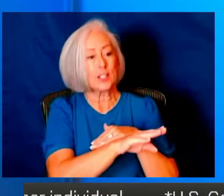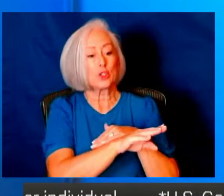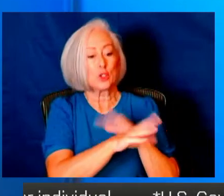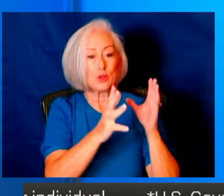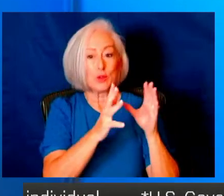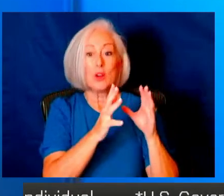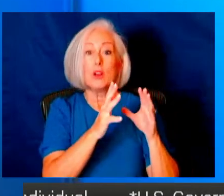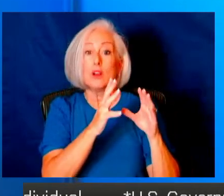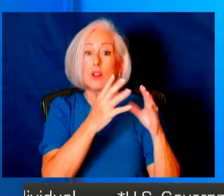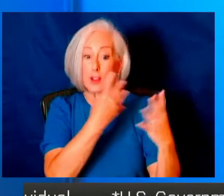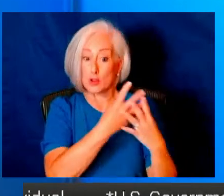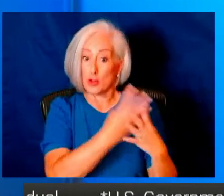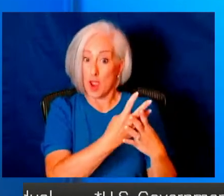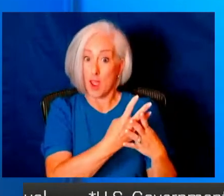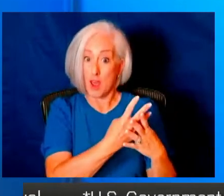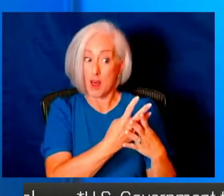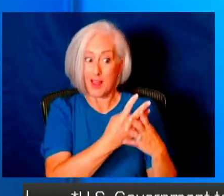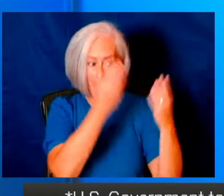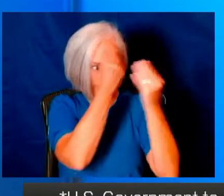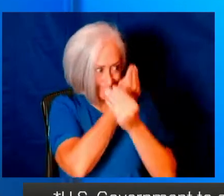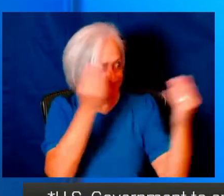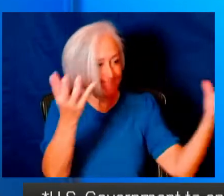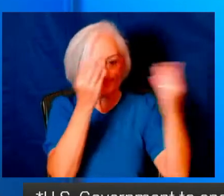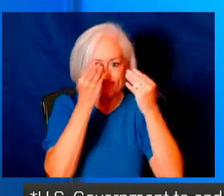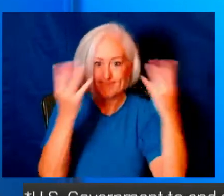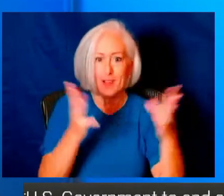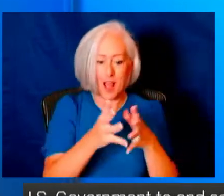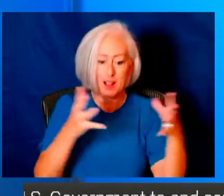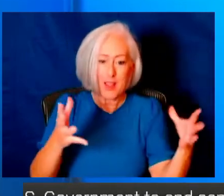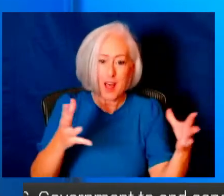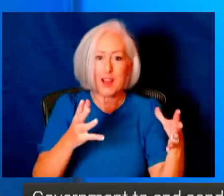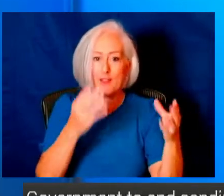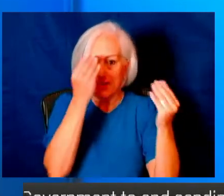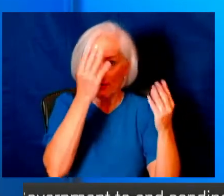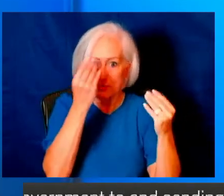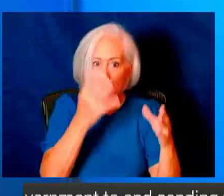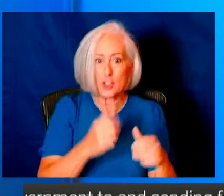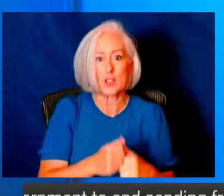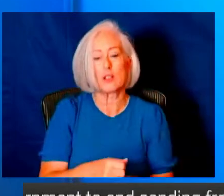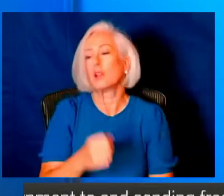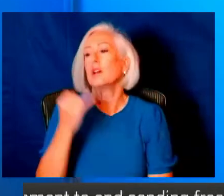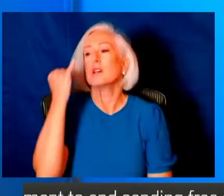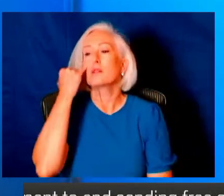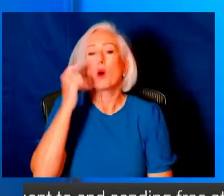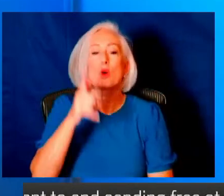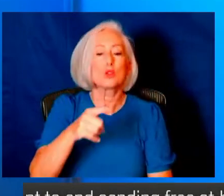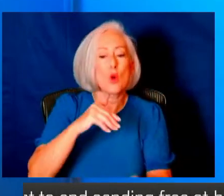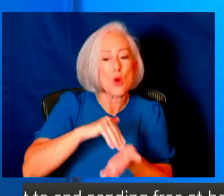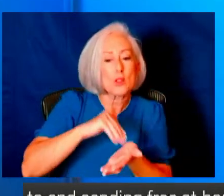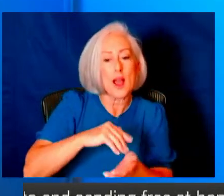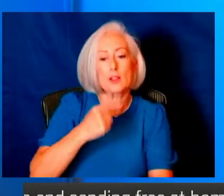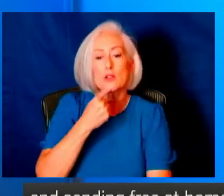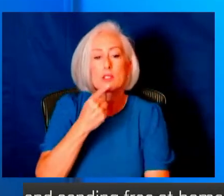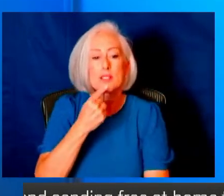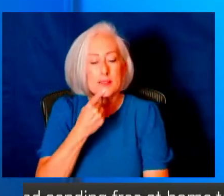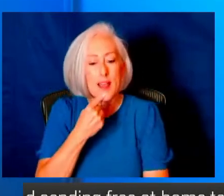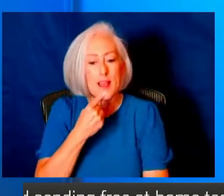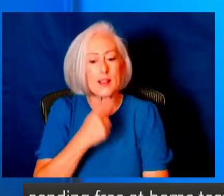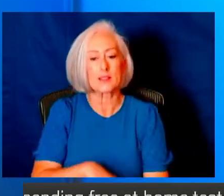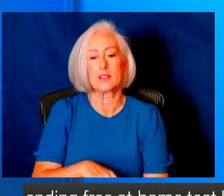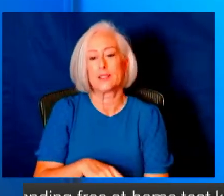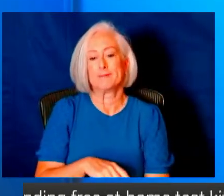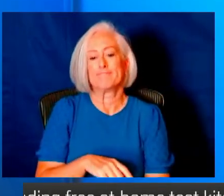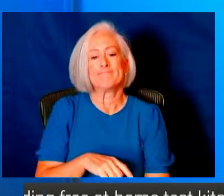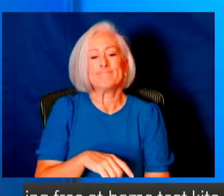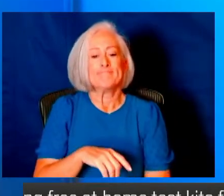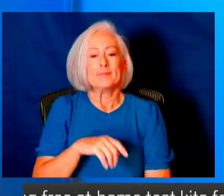simple information. Here's what it means when your physician says abnormal pap, or here's what a speculum is, or here's